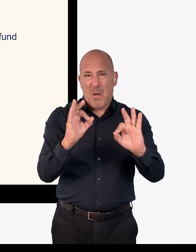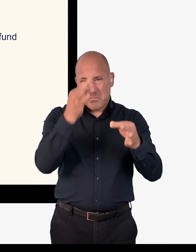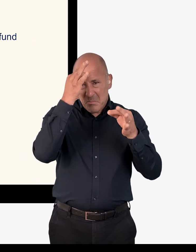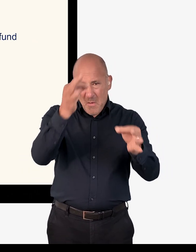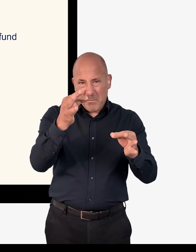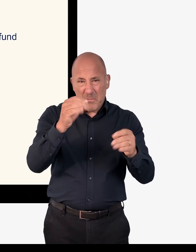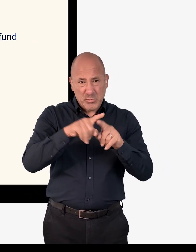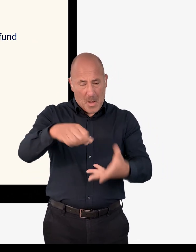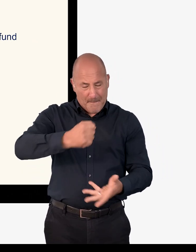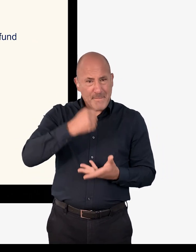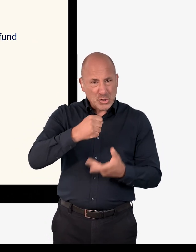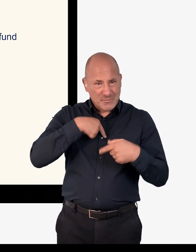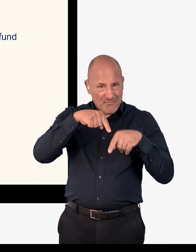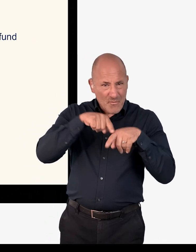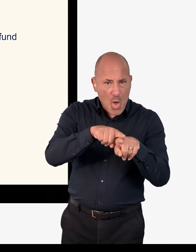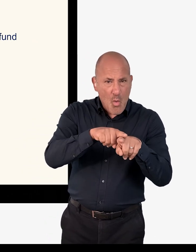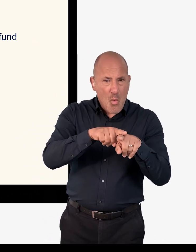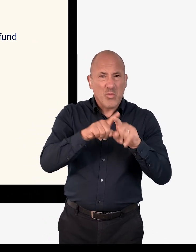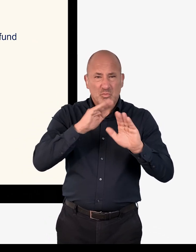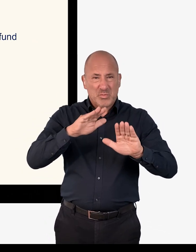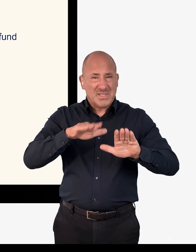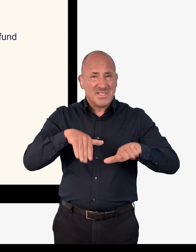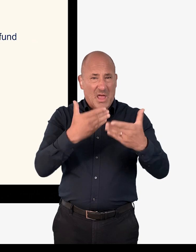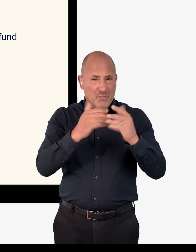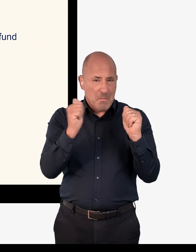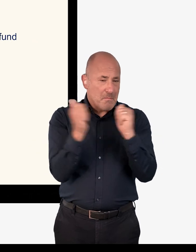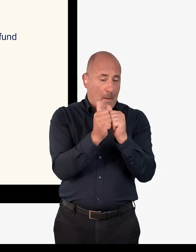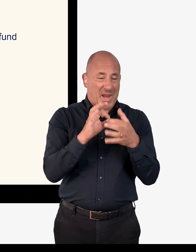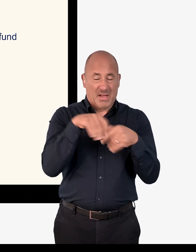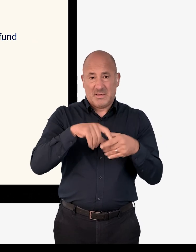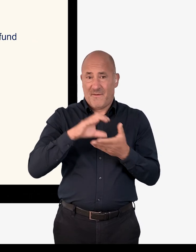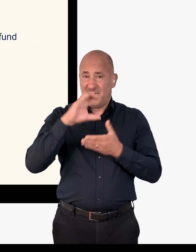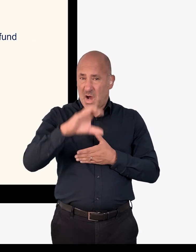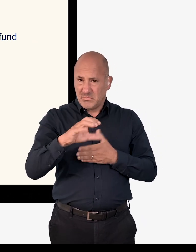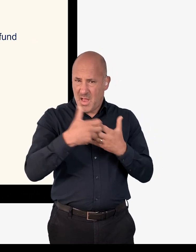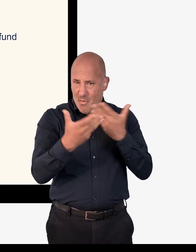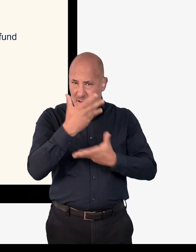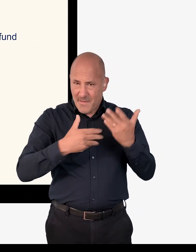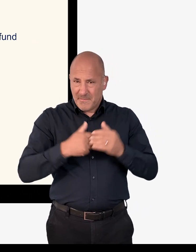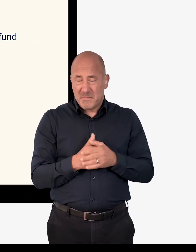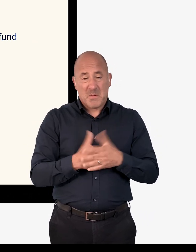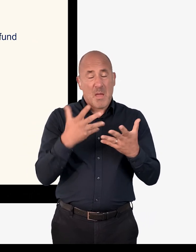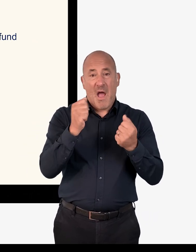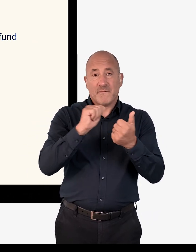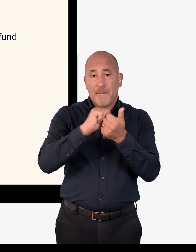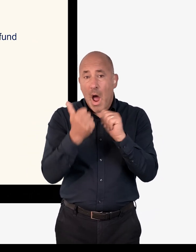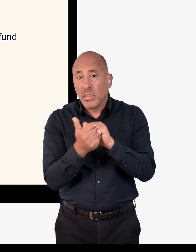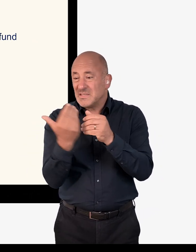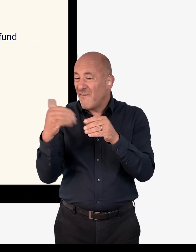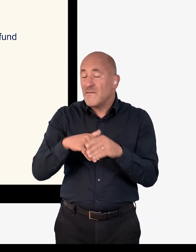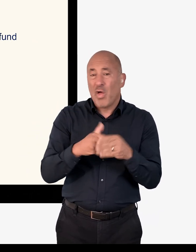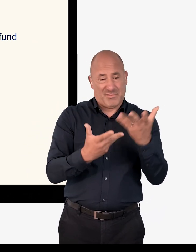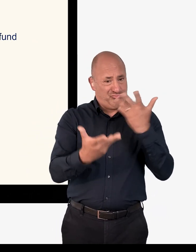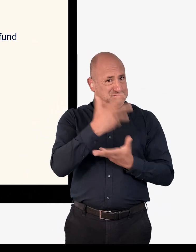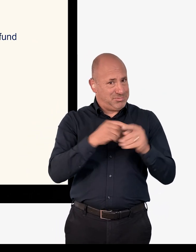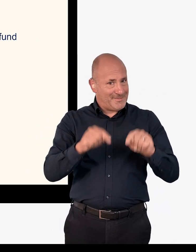time, within budget, and within the delivery timescale for this fund. Include any detail about